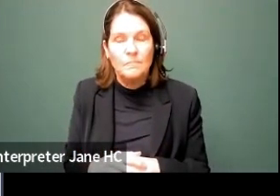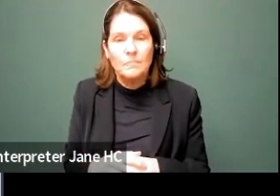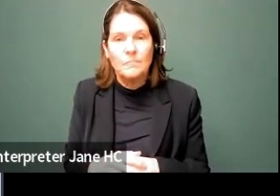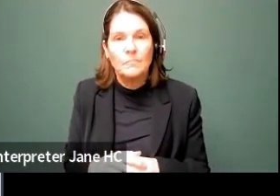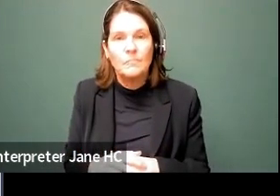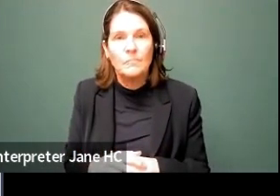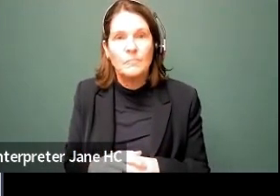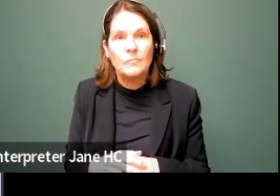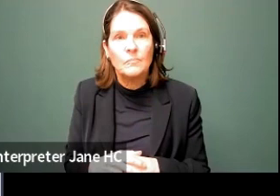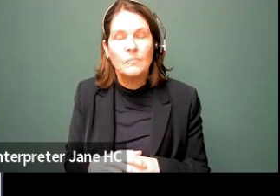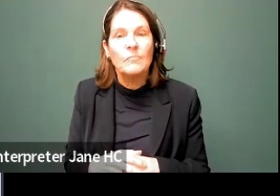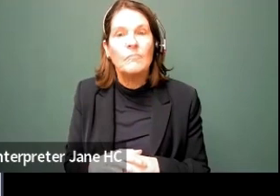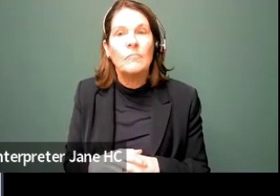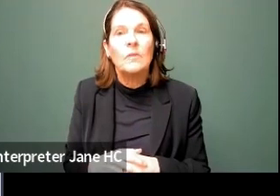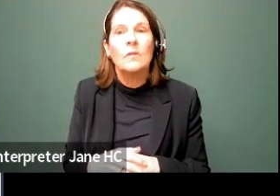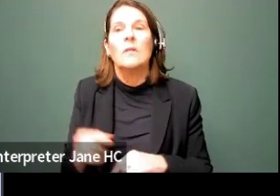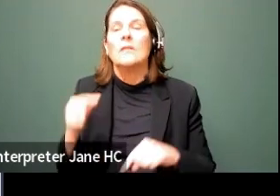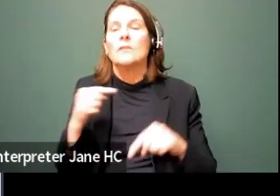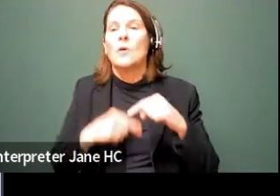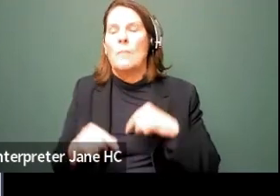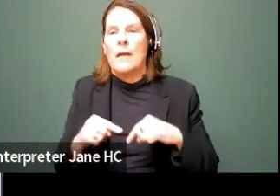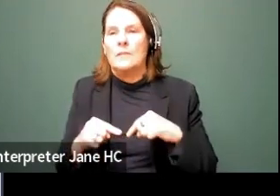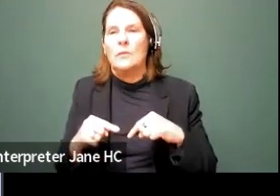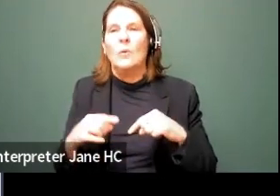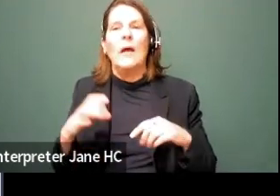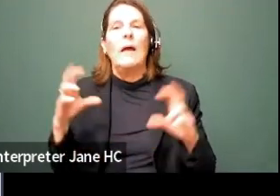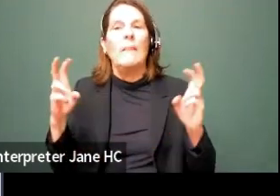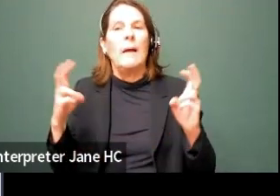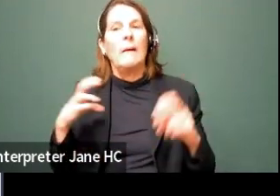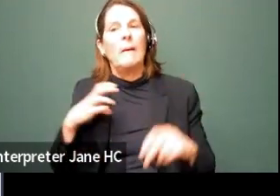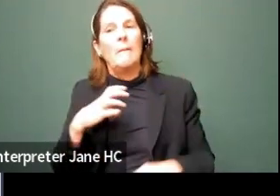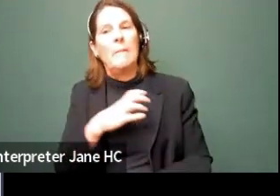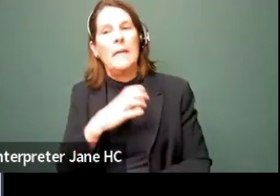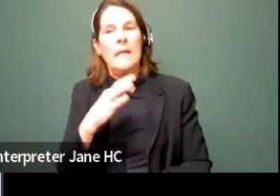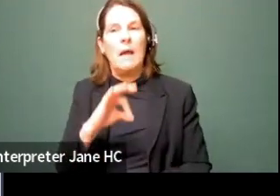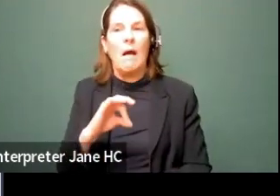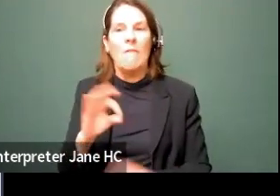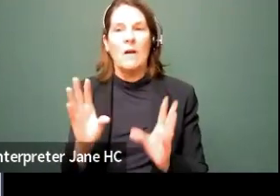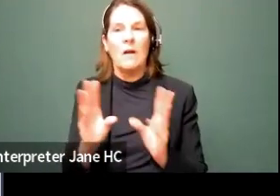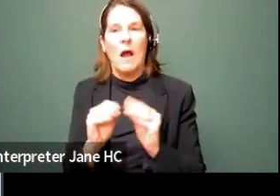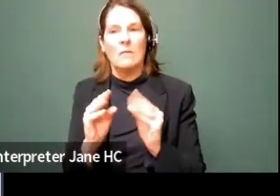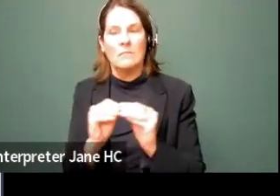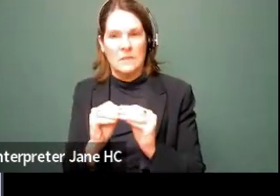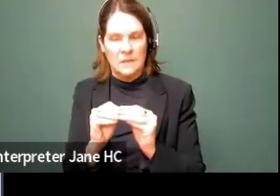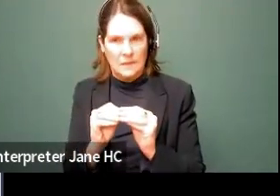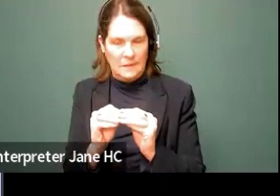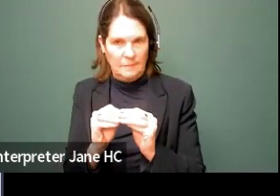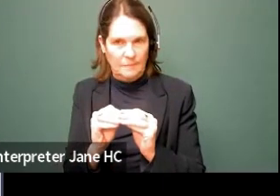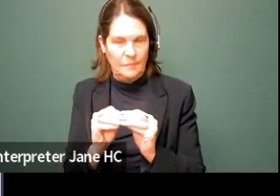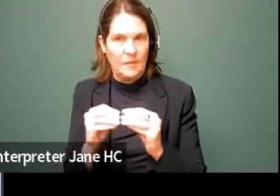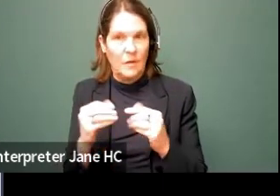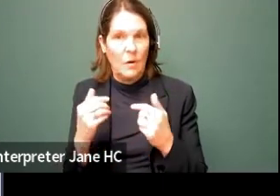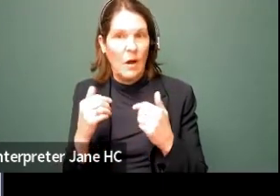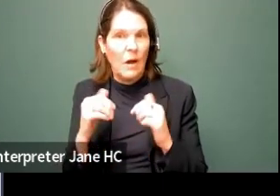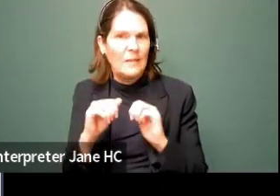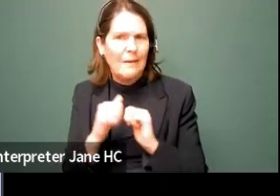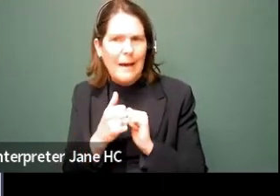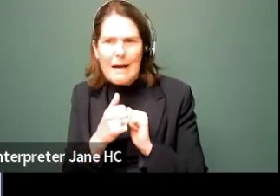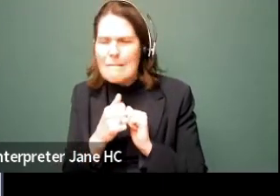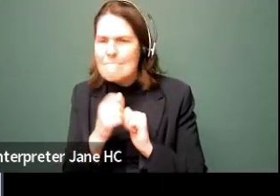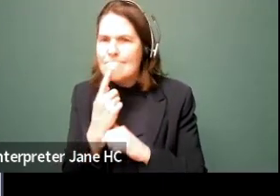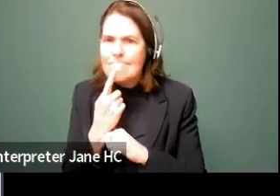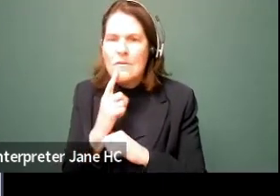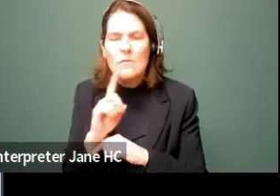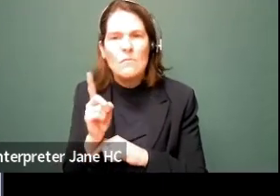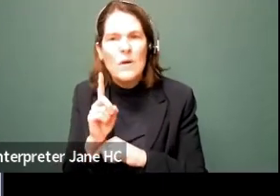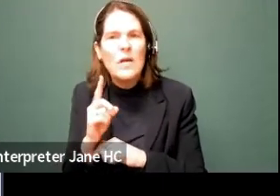Uh, so back to the committees of conference, the easiest way that I found to look up any committees